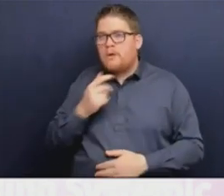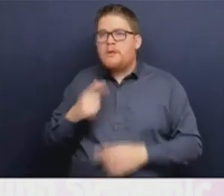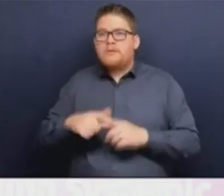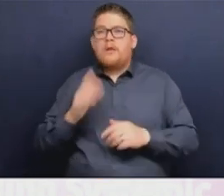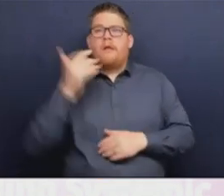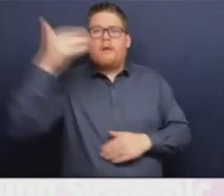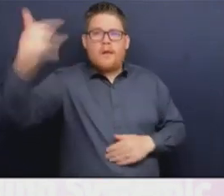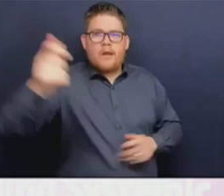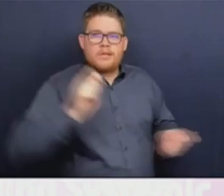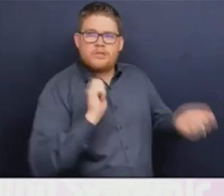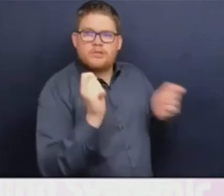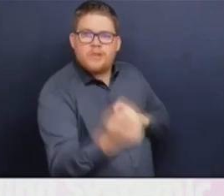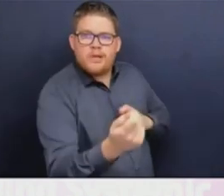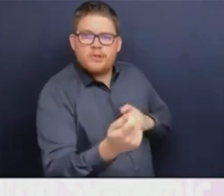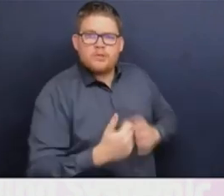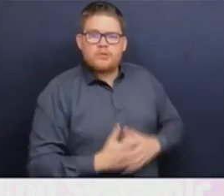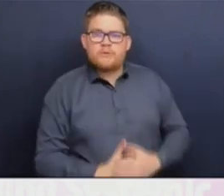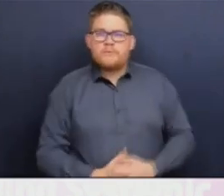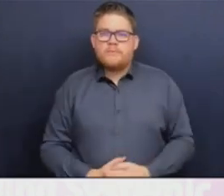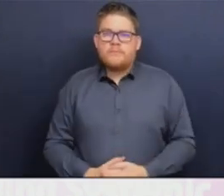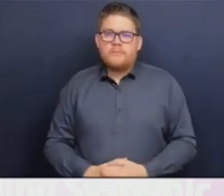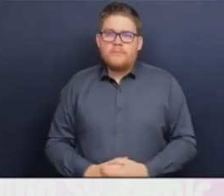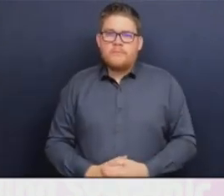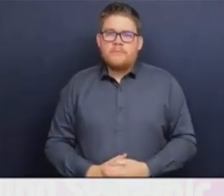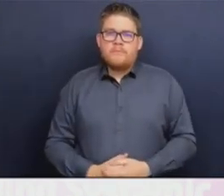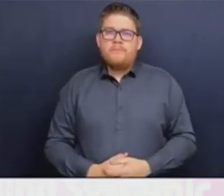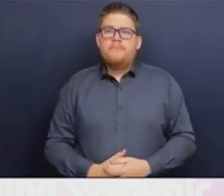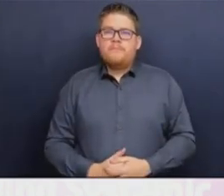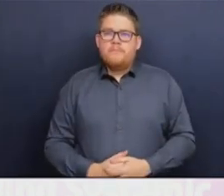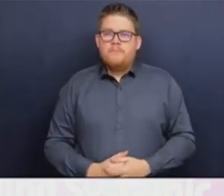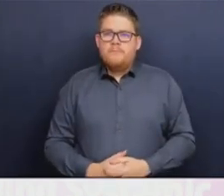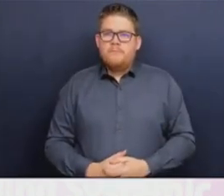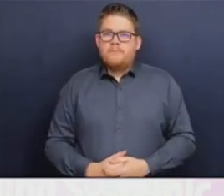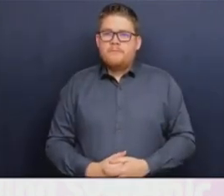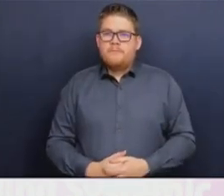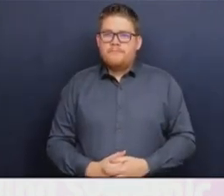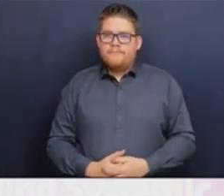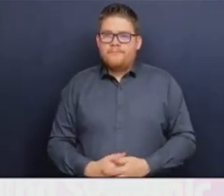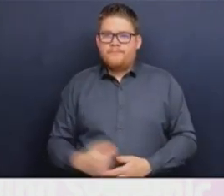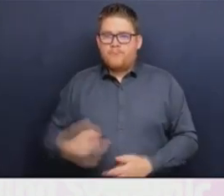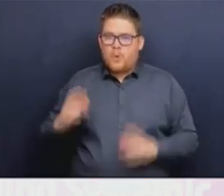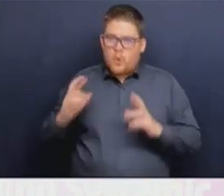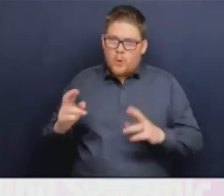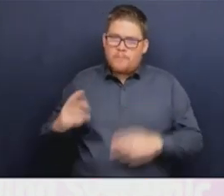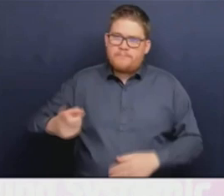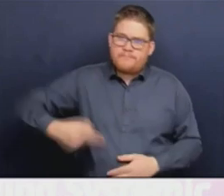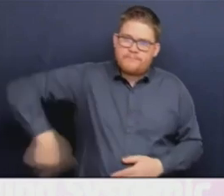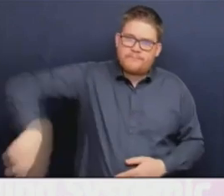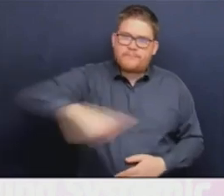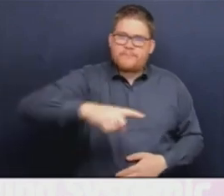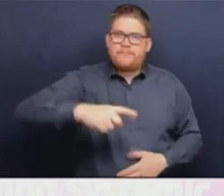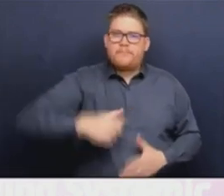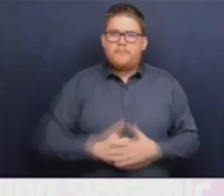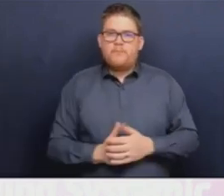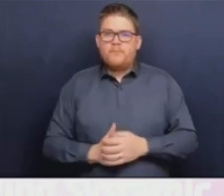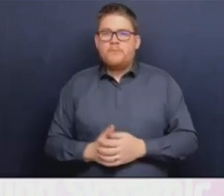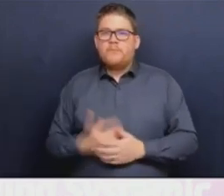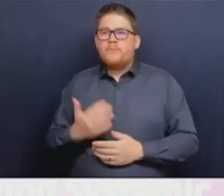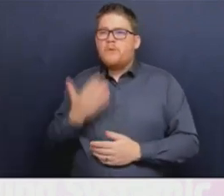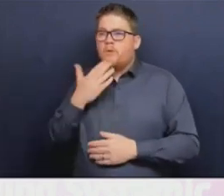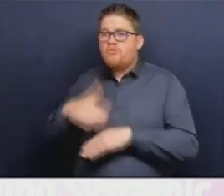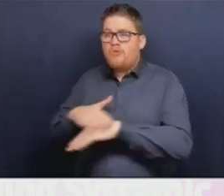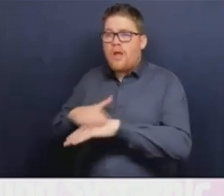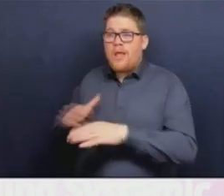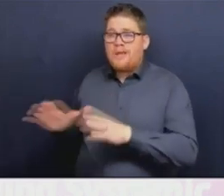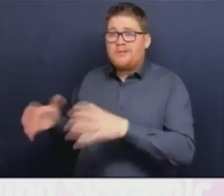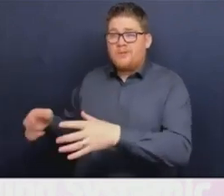like to think that people from racialized communities who are hearing and seeing this, perhaps for the first time, as you know,